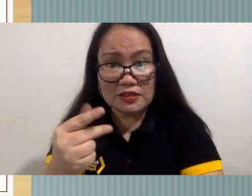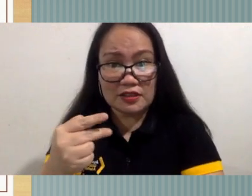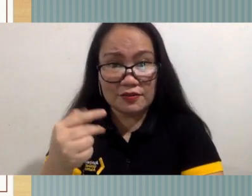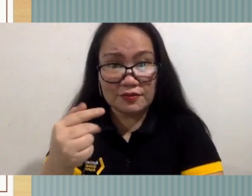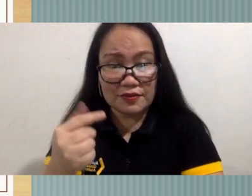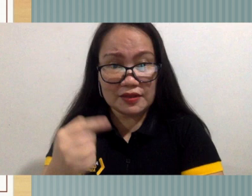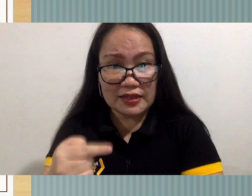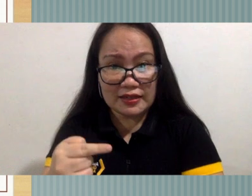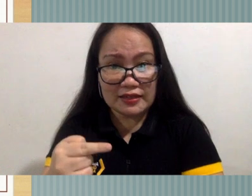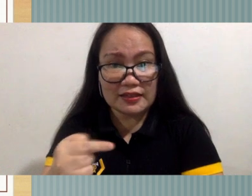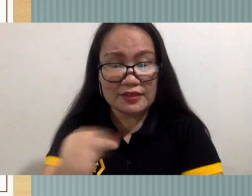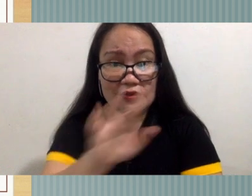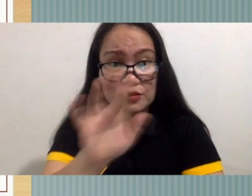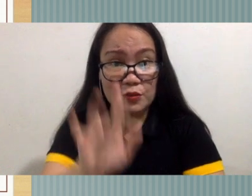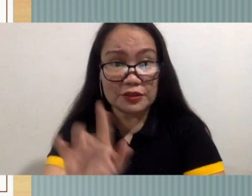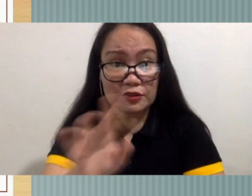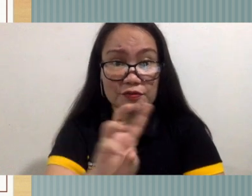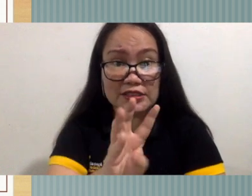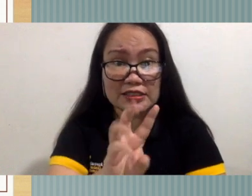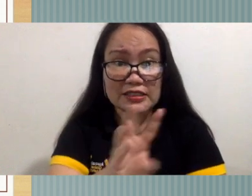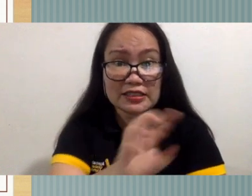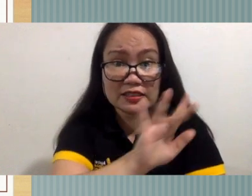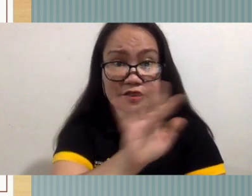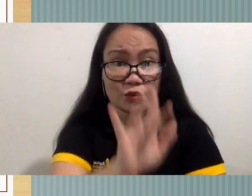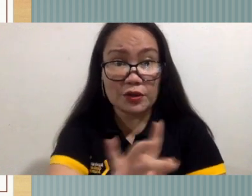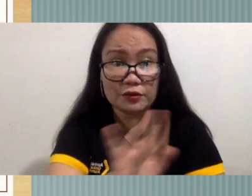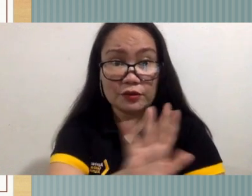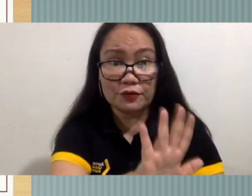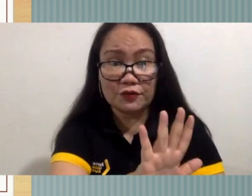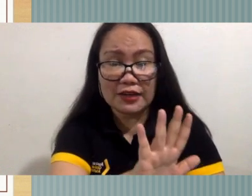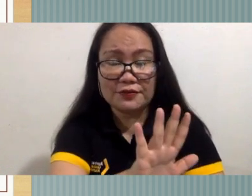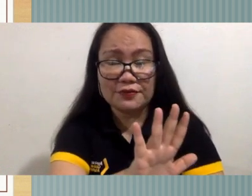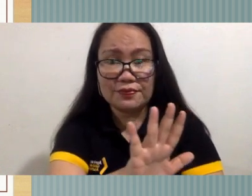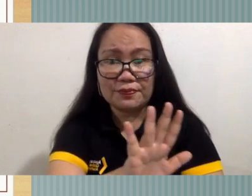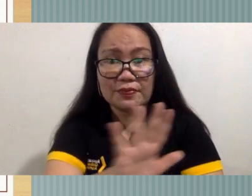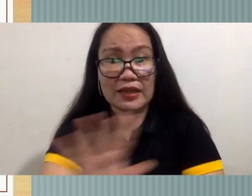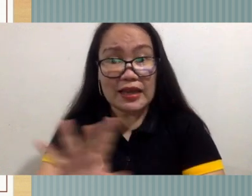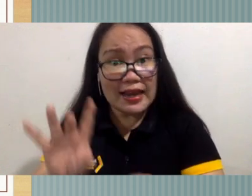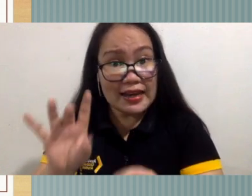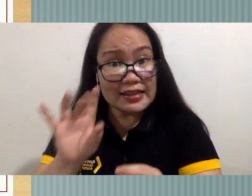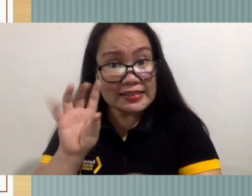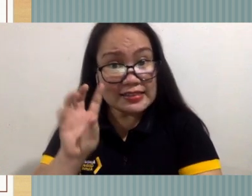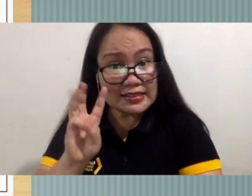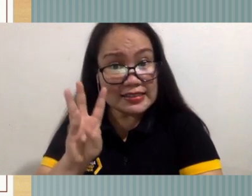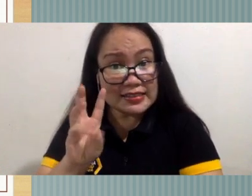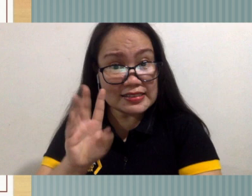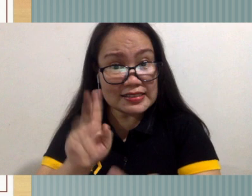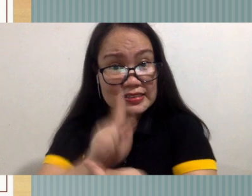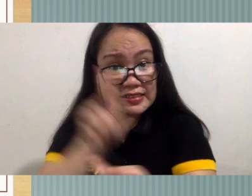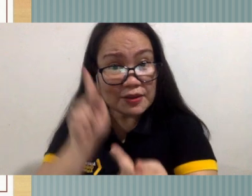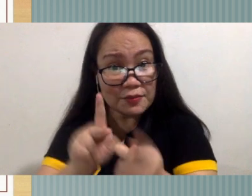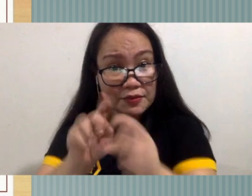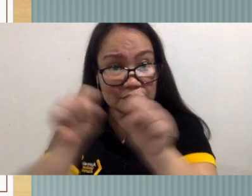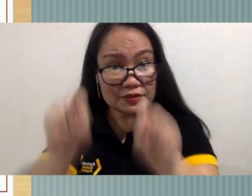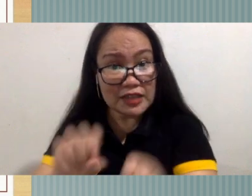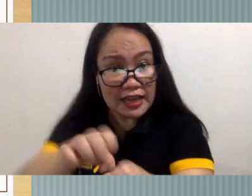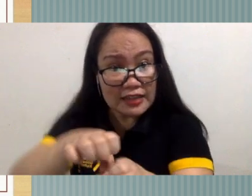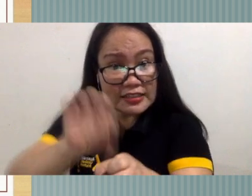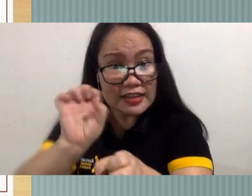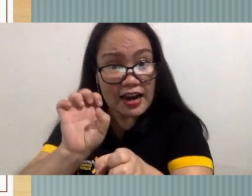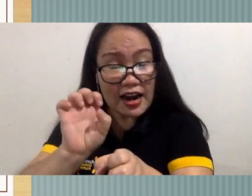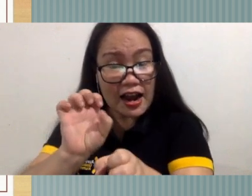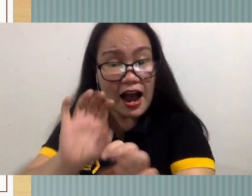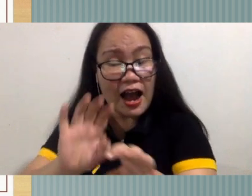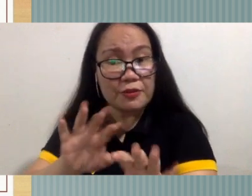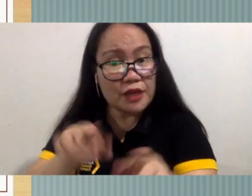to positive or negative square root of 16 times square root of 5. 16 is a perfect square,